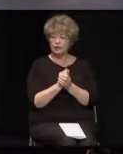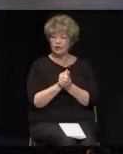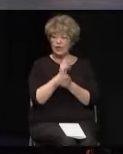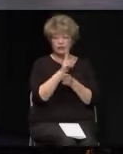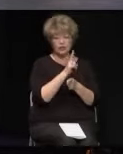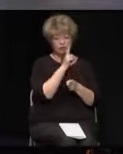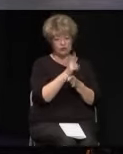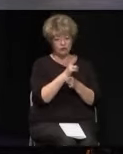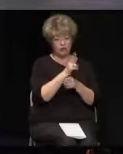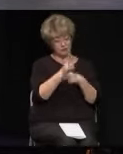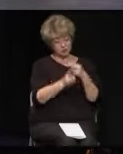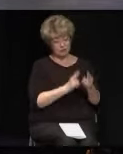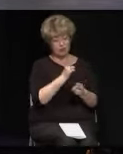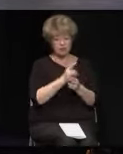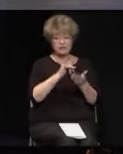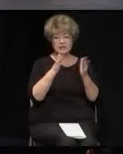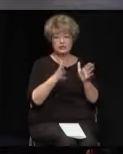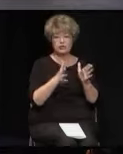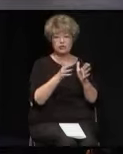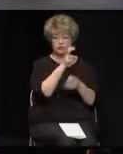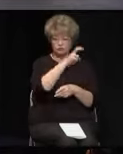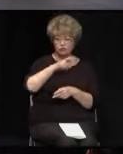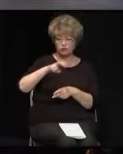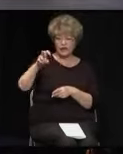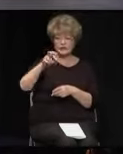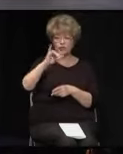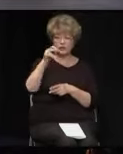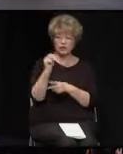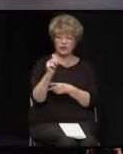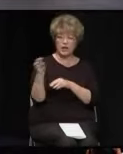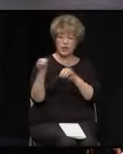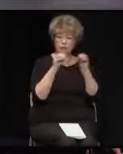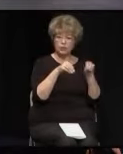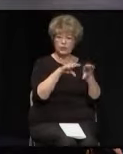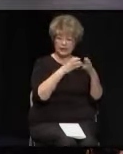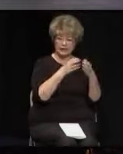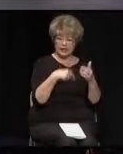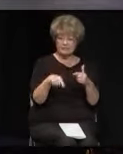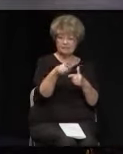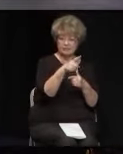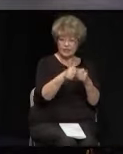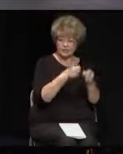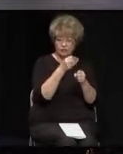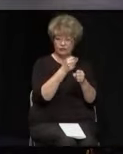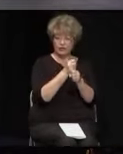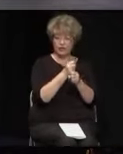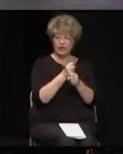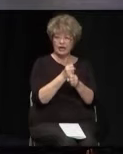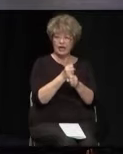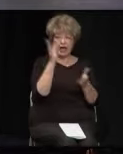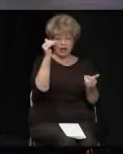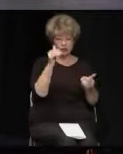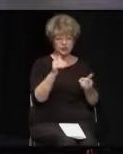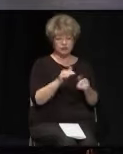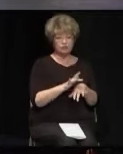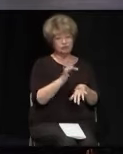university student, they could be ready to transfer in January and they could be sitting in a class next to you. I hope that you will reach out